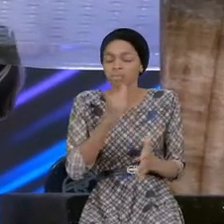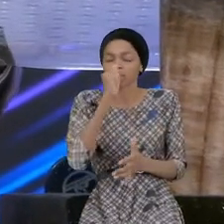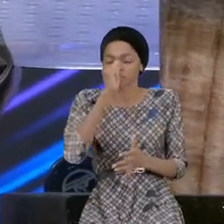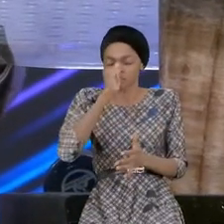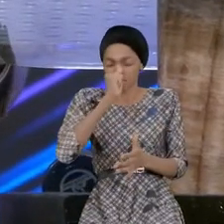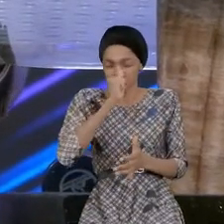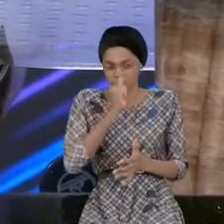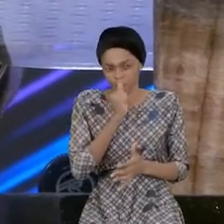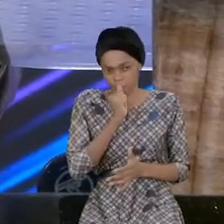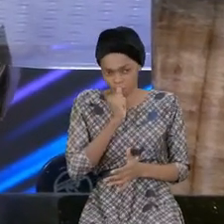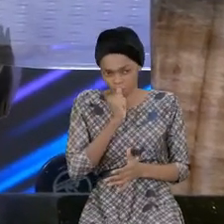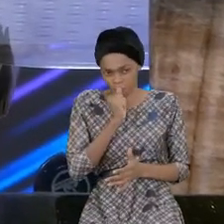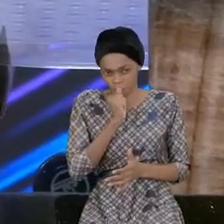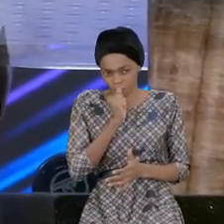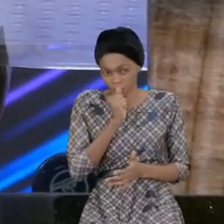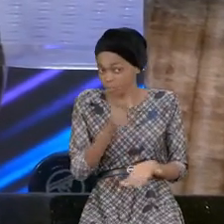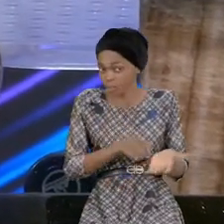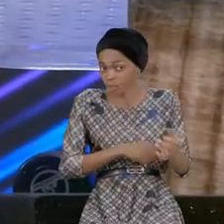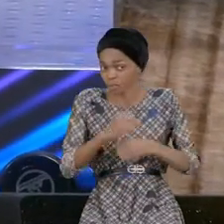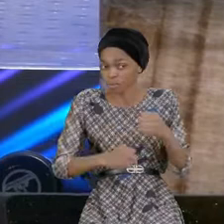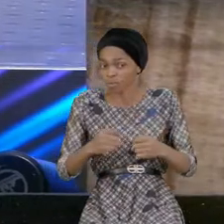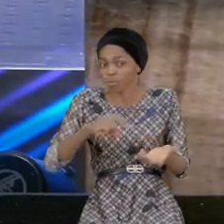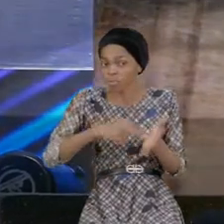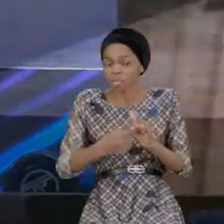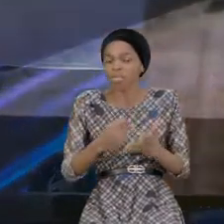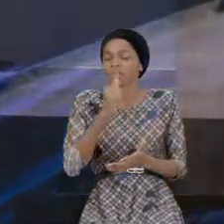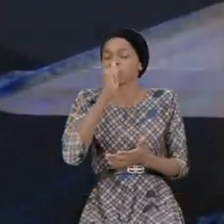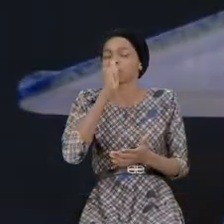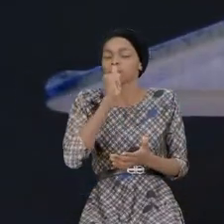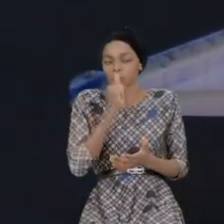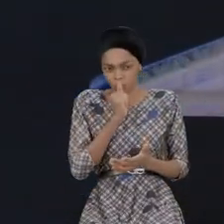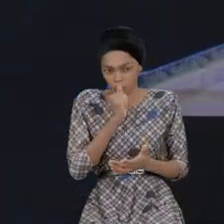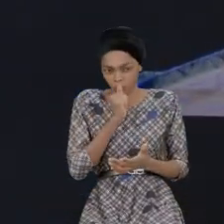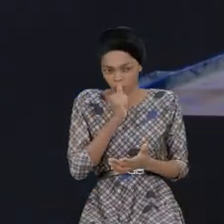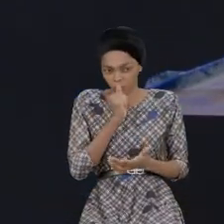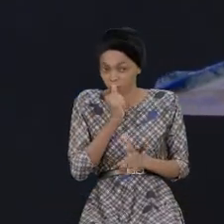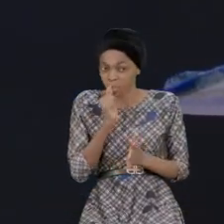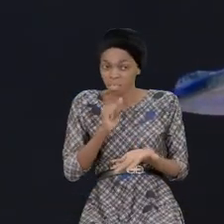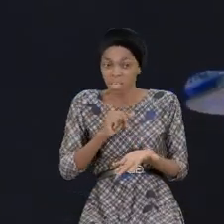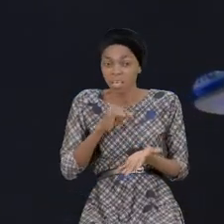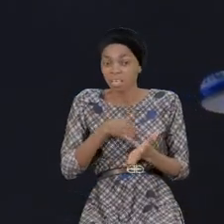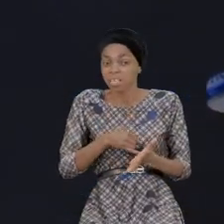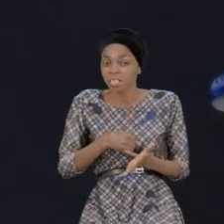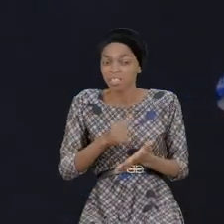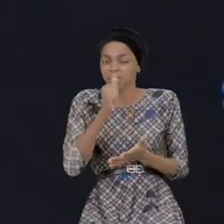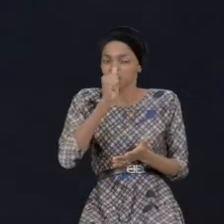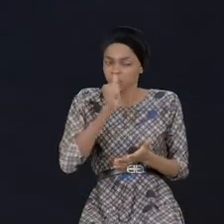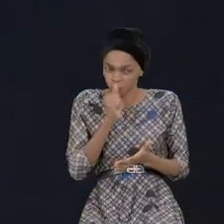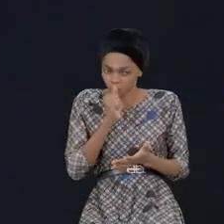Long suffering. It suffers long. It suffers the littleness